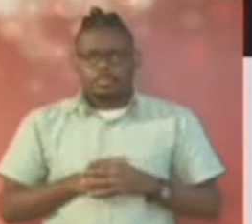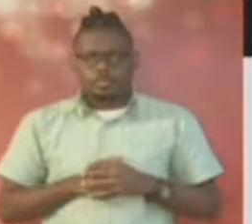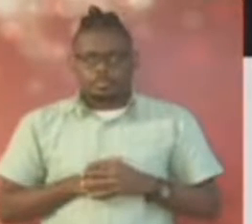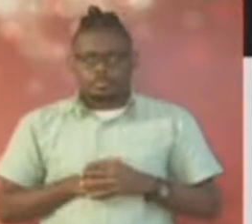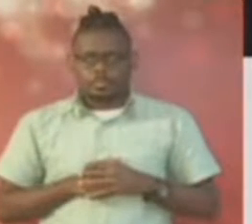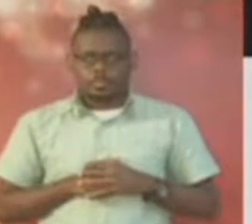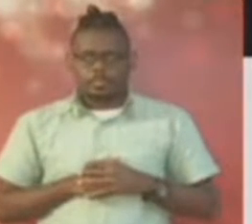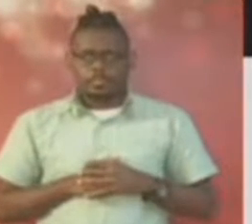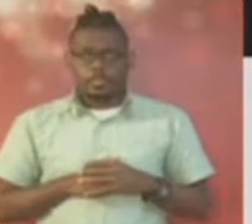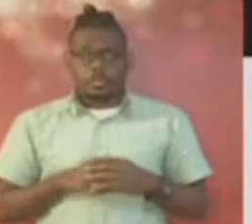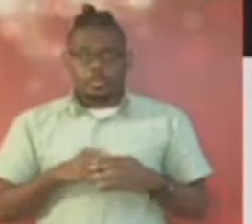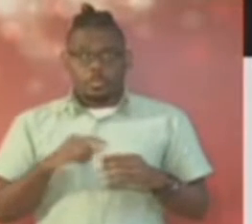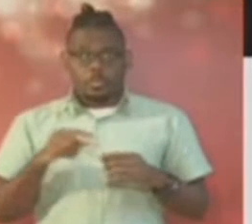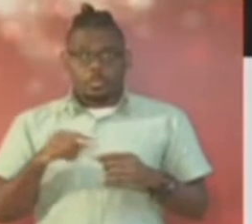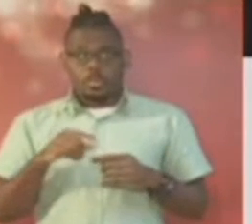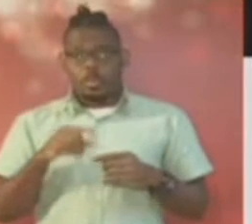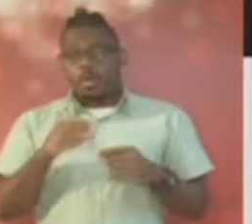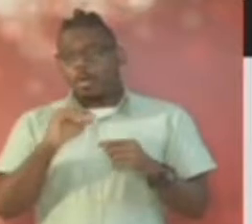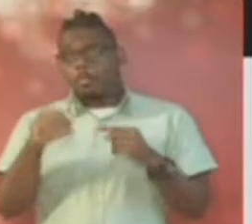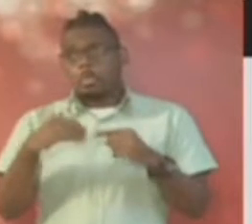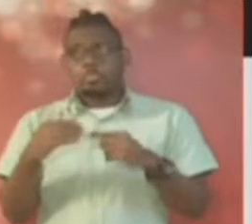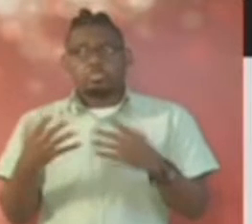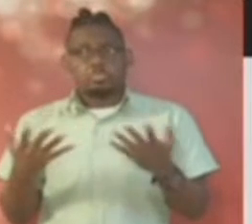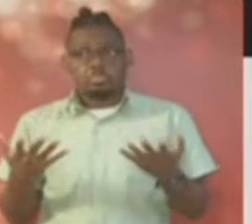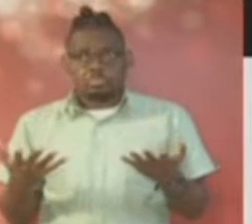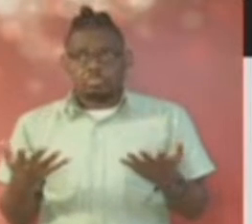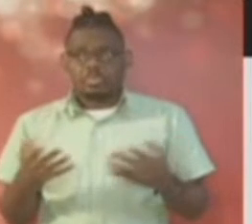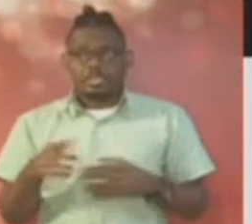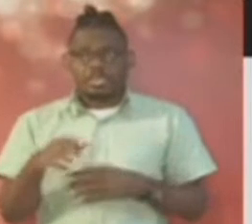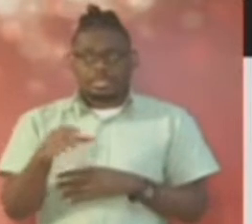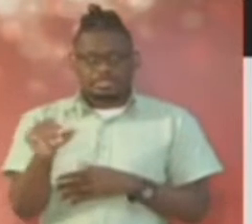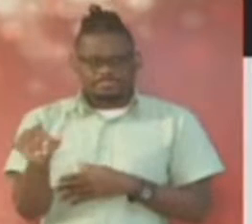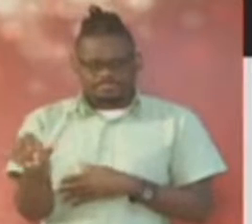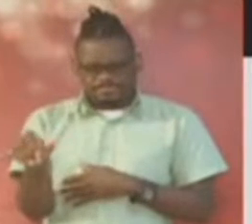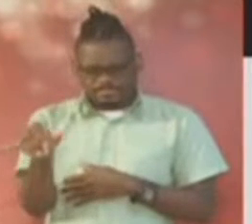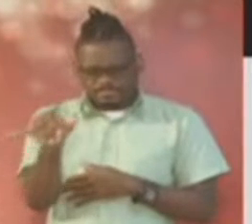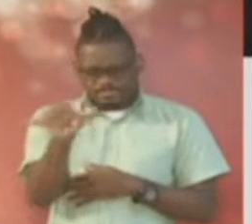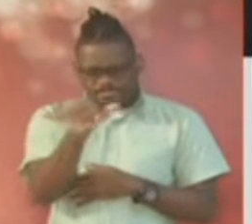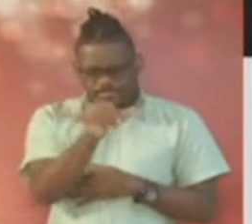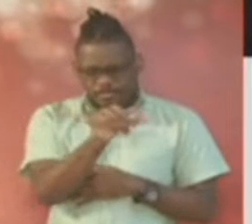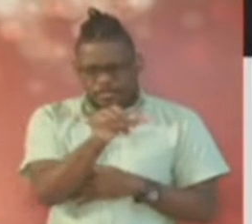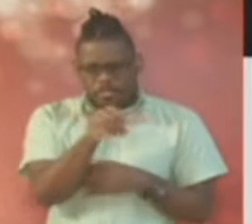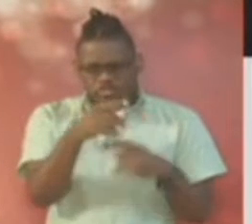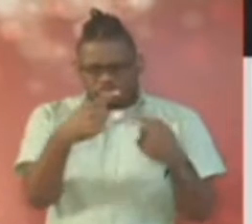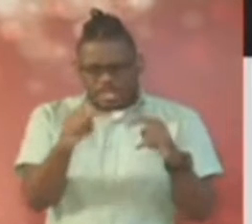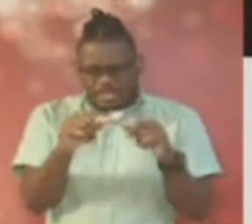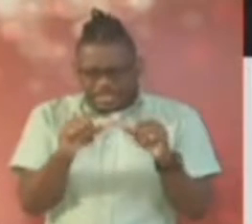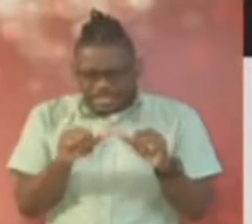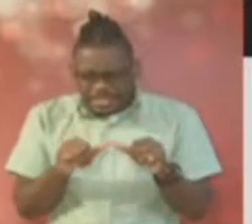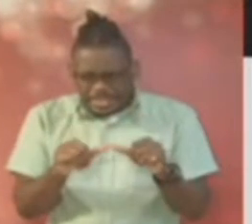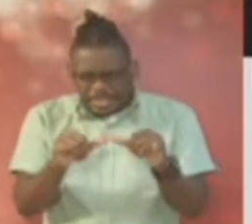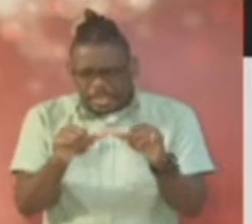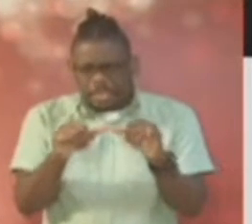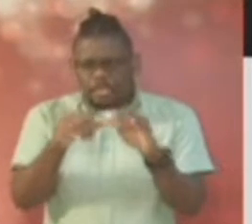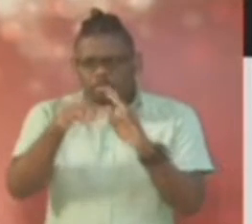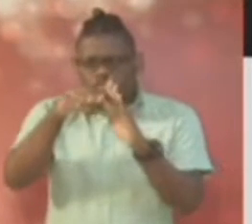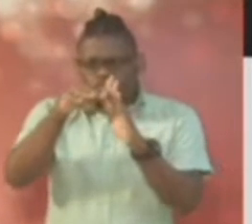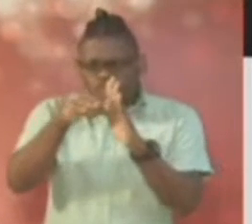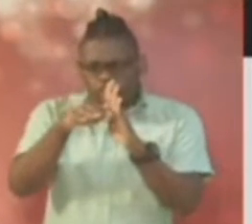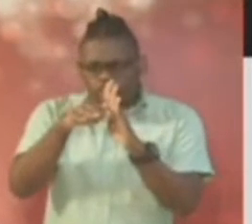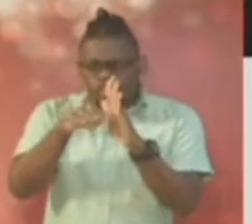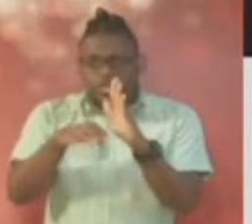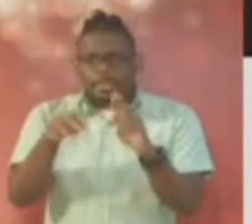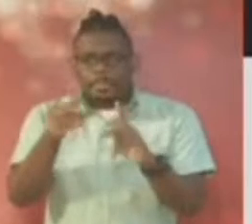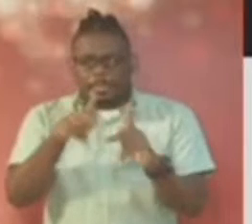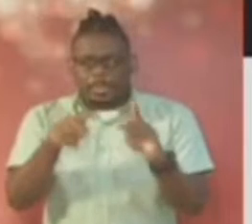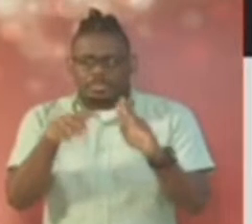speak about that plateau, that daily level that we are still attempting to reduce by asking people to maintain, to